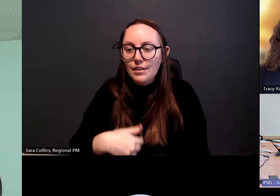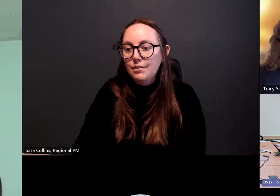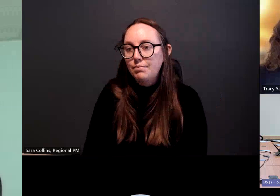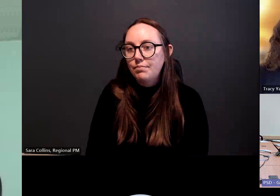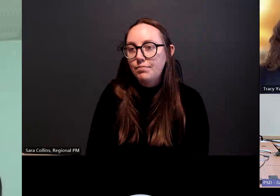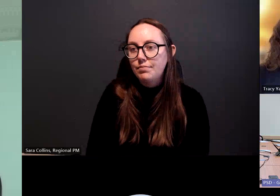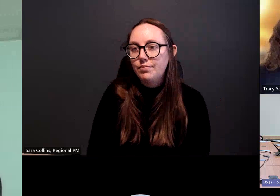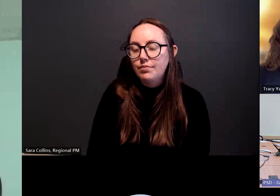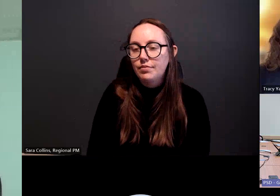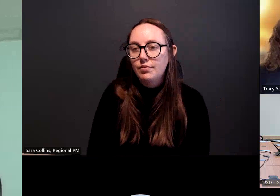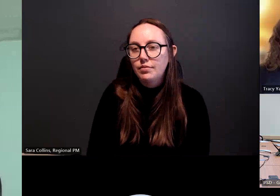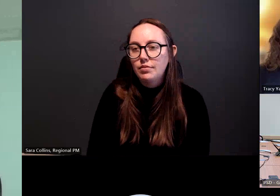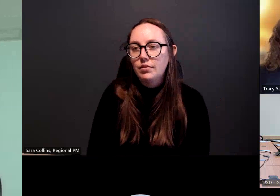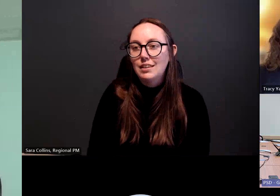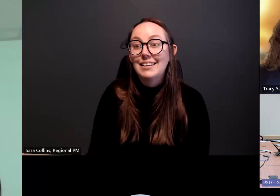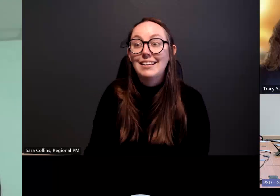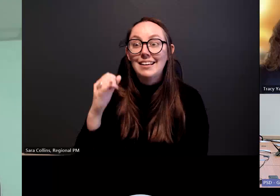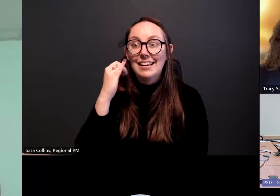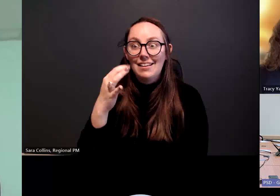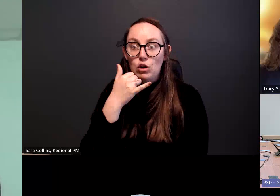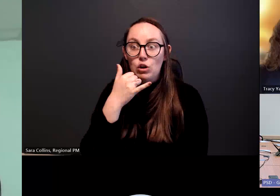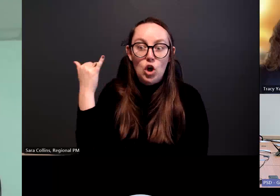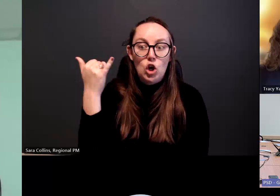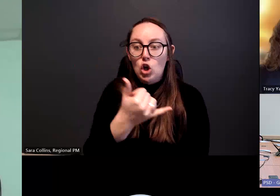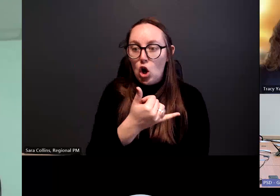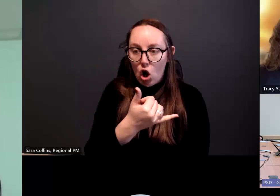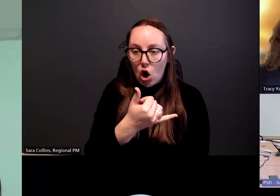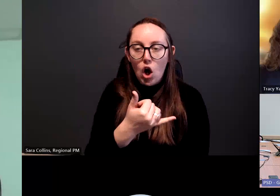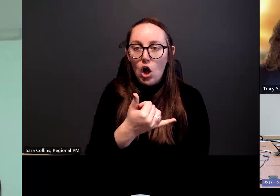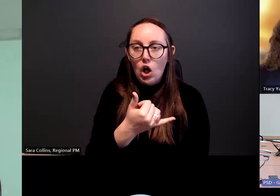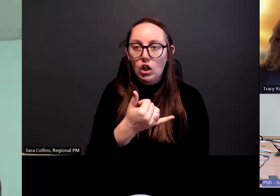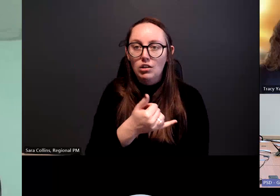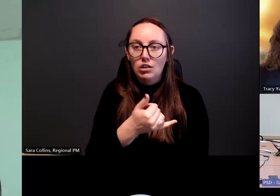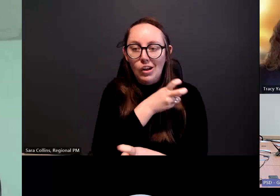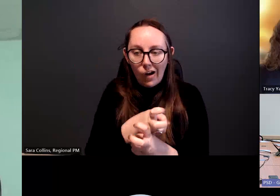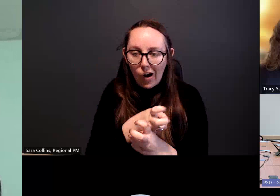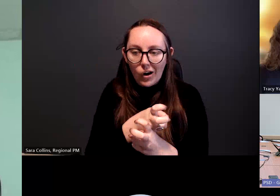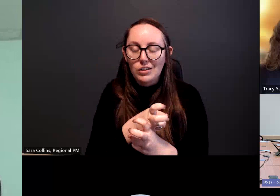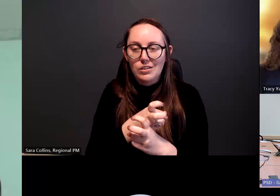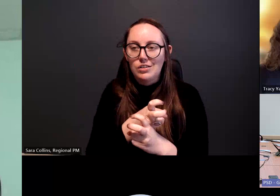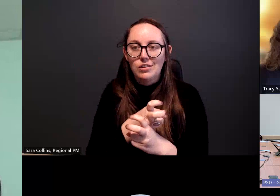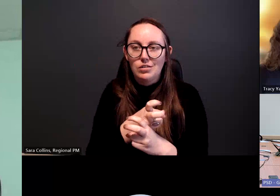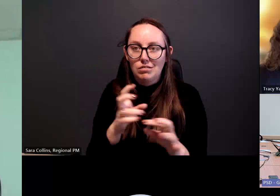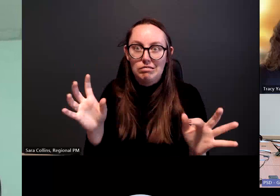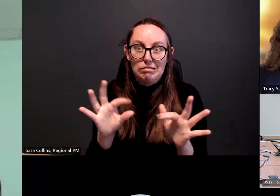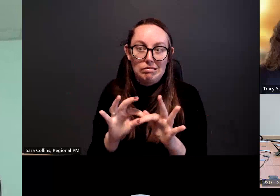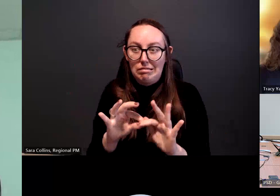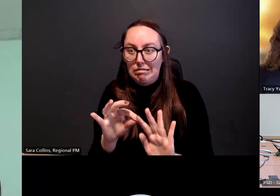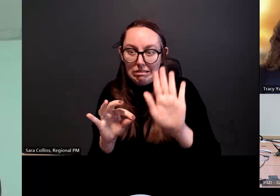That's true. If you dial in, all these people are connected in with Teams, otherwise they would just be telephone numbers.